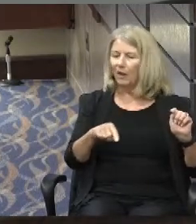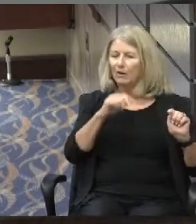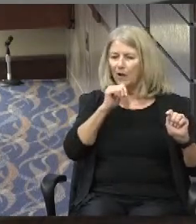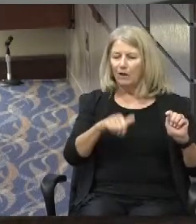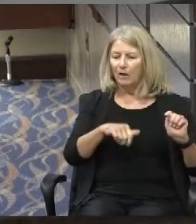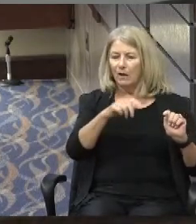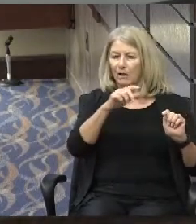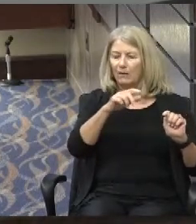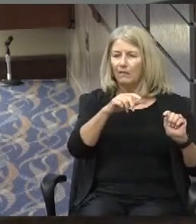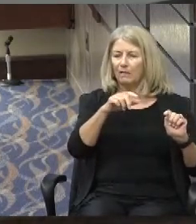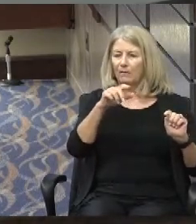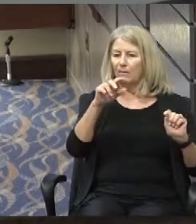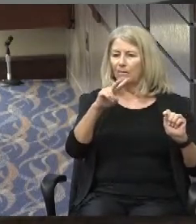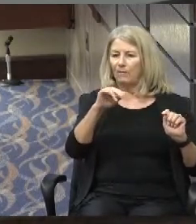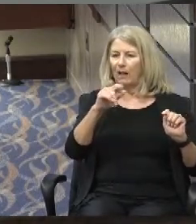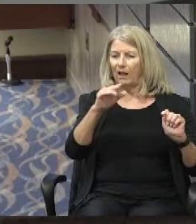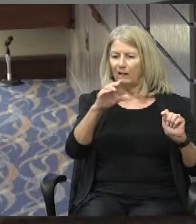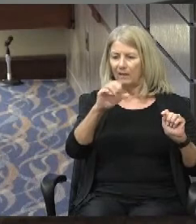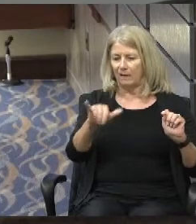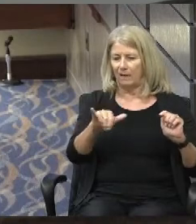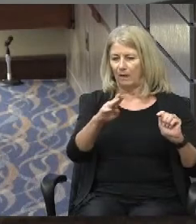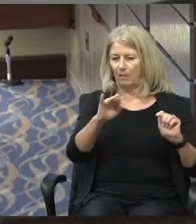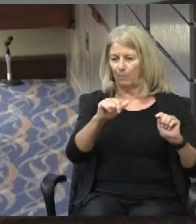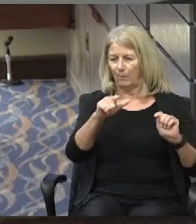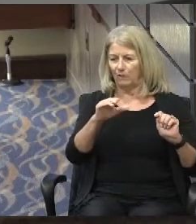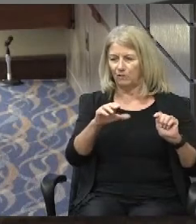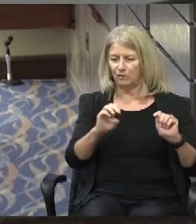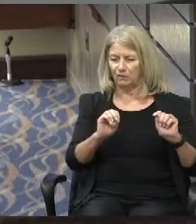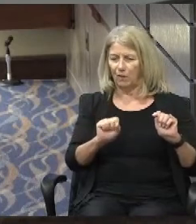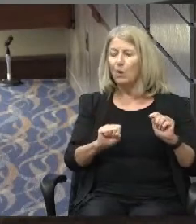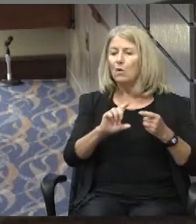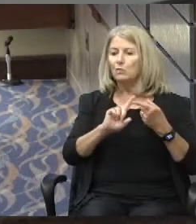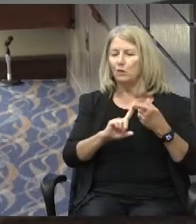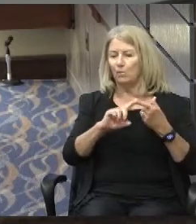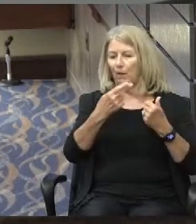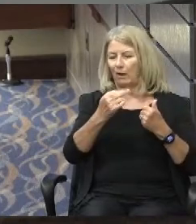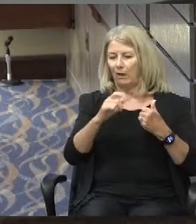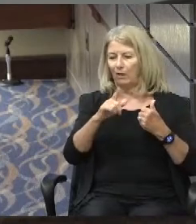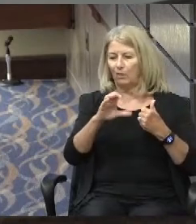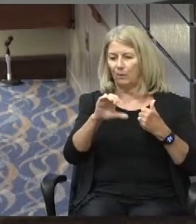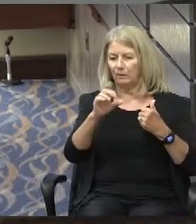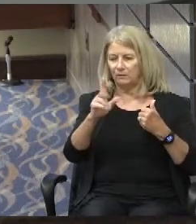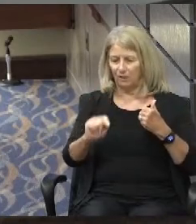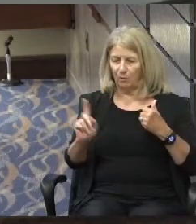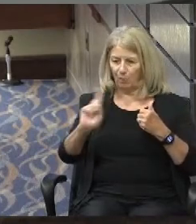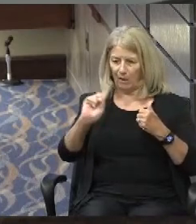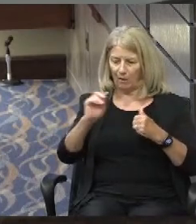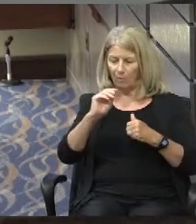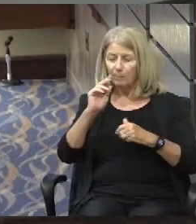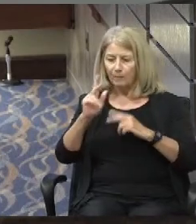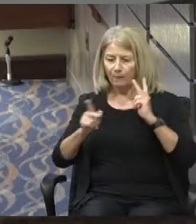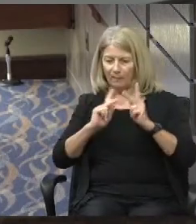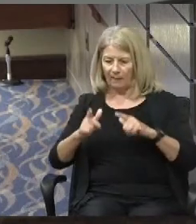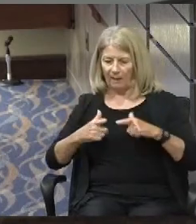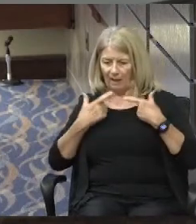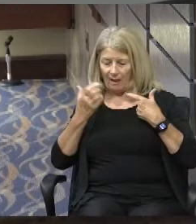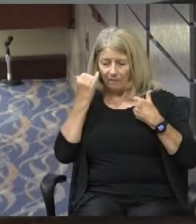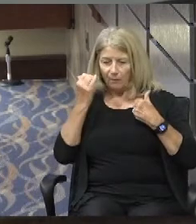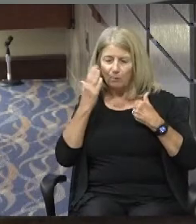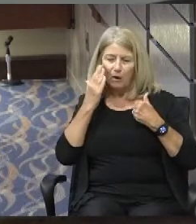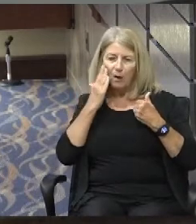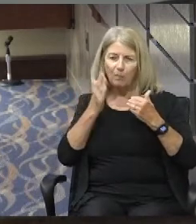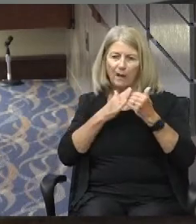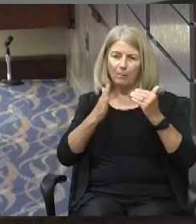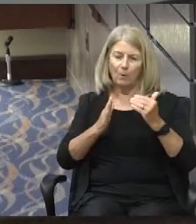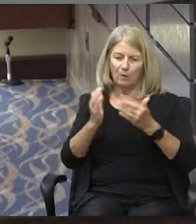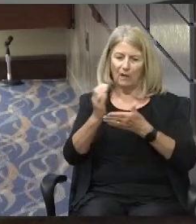Valley Mills on back to Hillcrest, where it's residential. And it's sort of, if you know what a neighborhood collector street